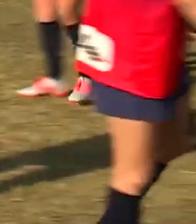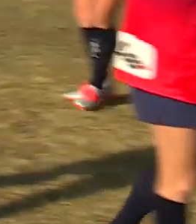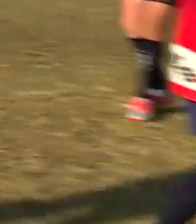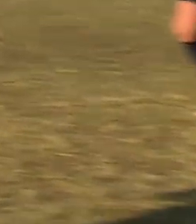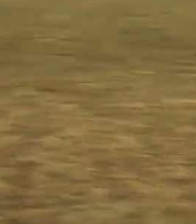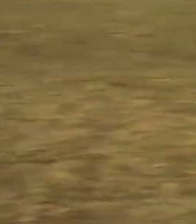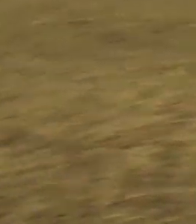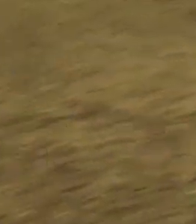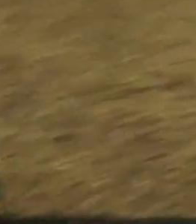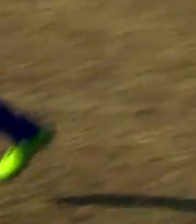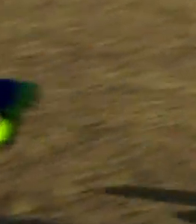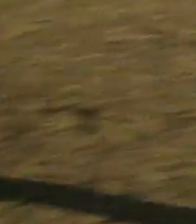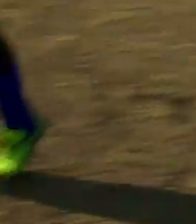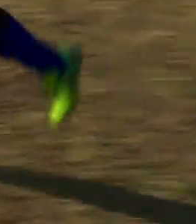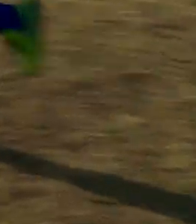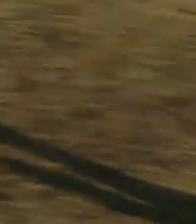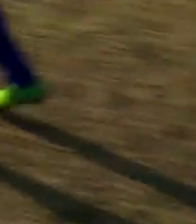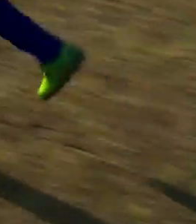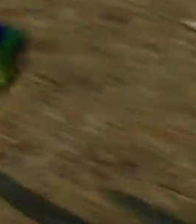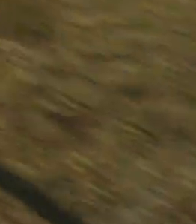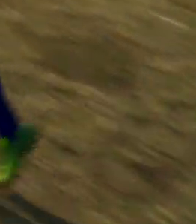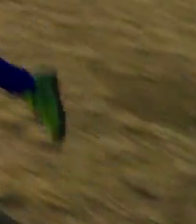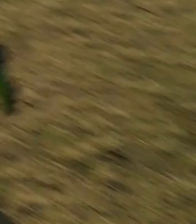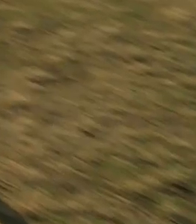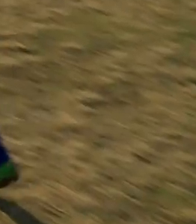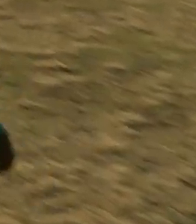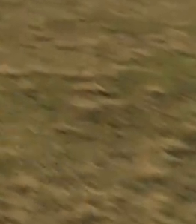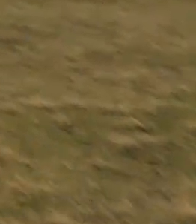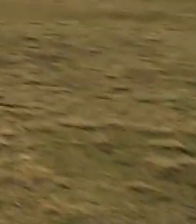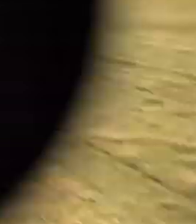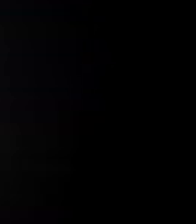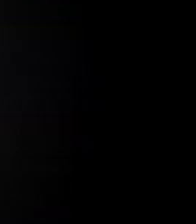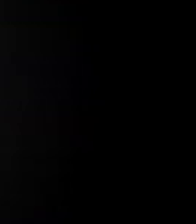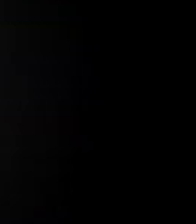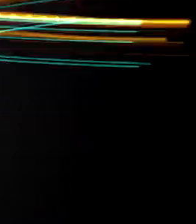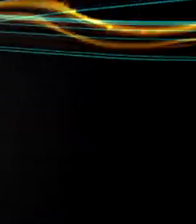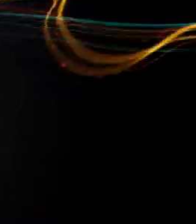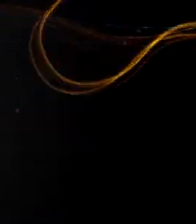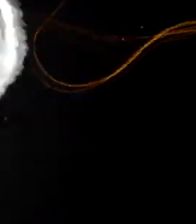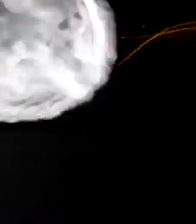JP! JP! JP! JP!